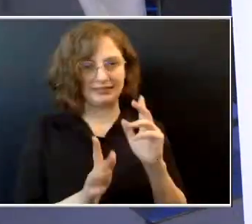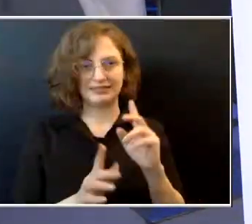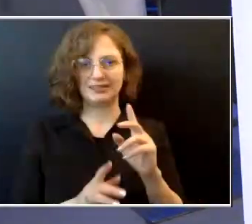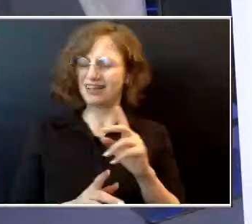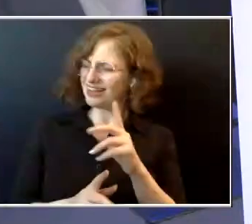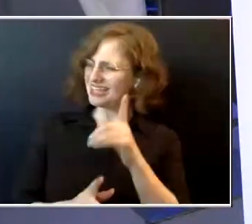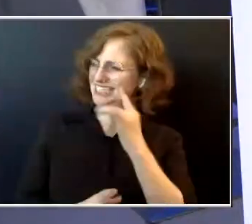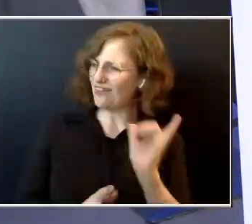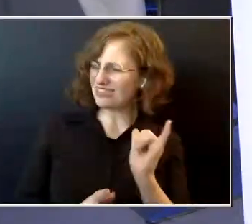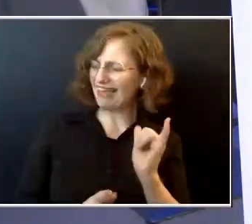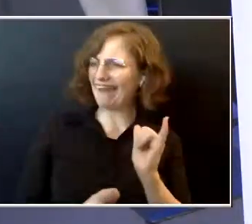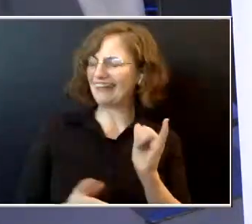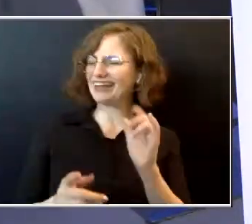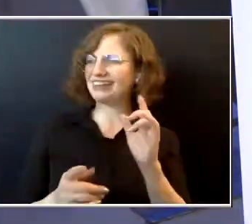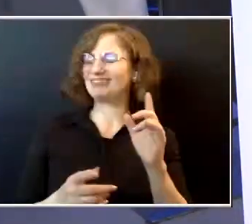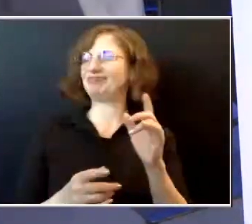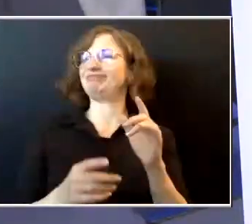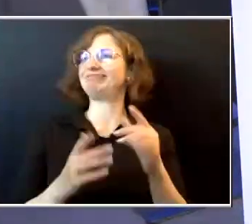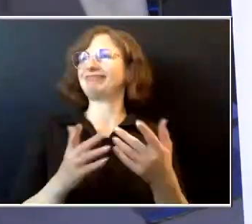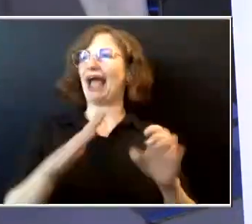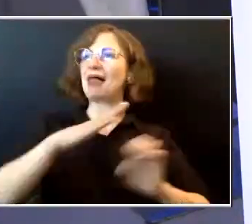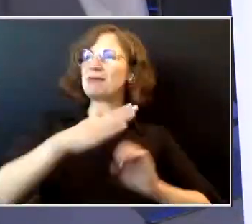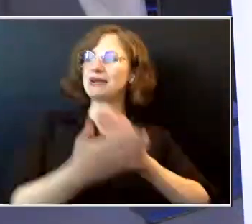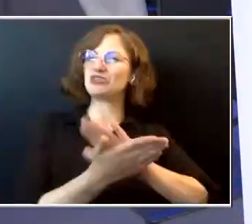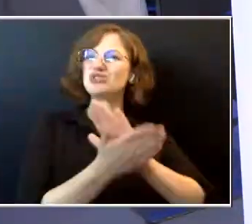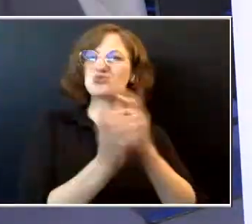drop, and roll. yeah, it's very similar.